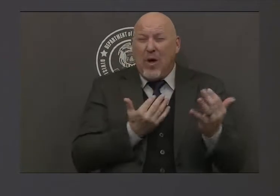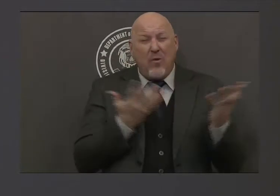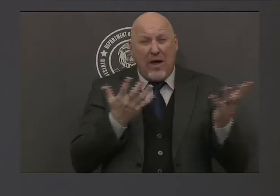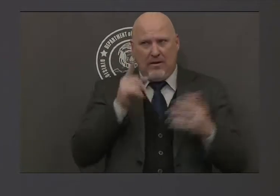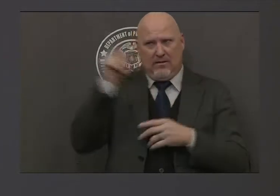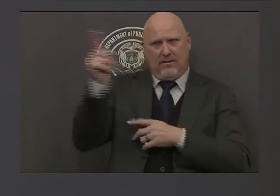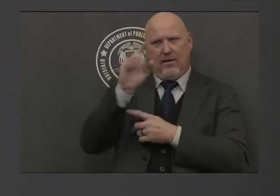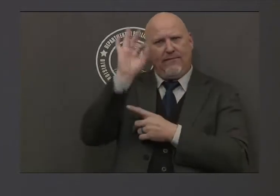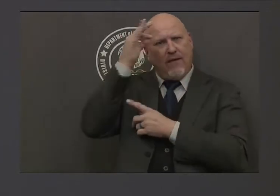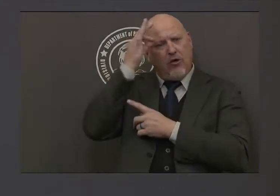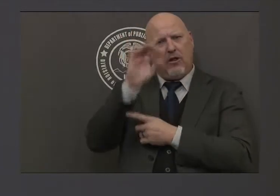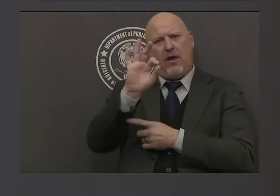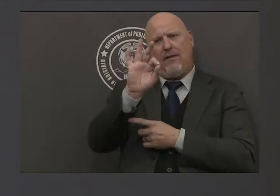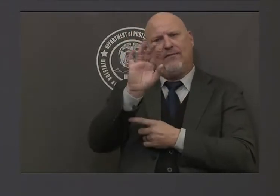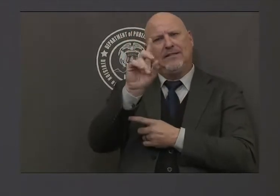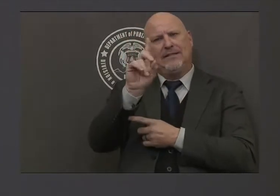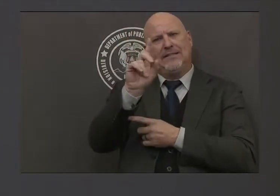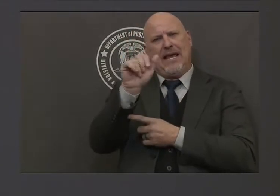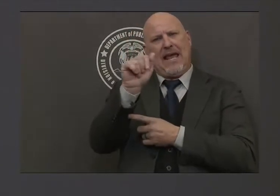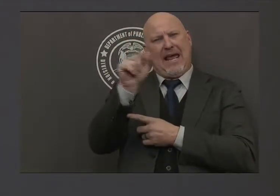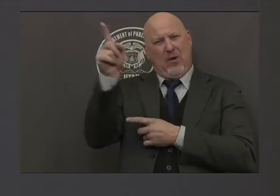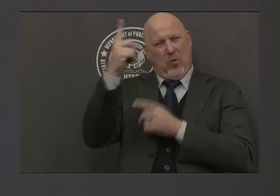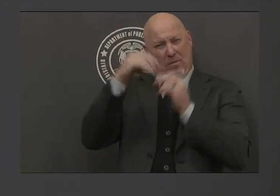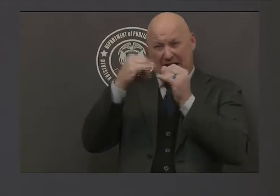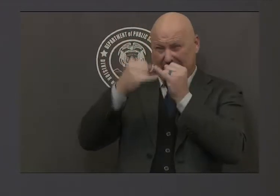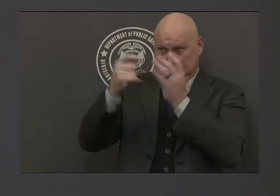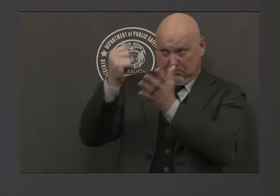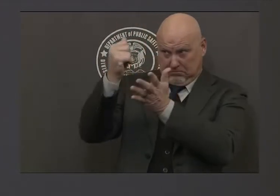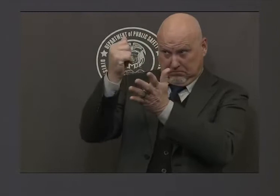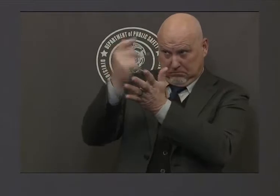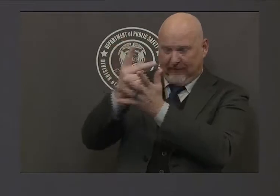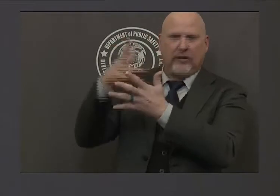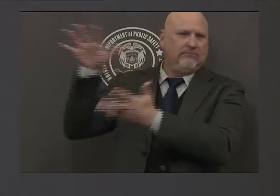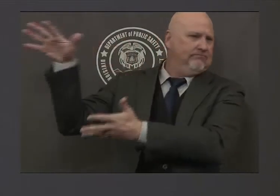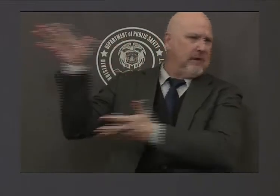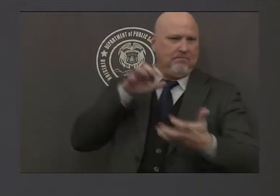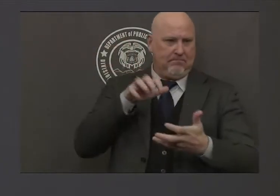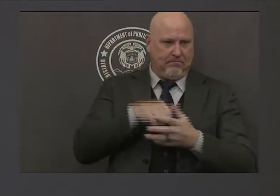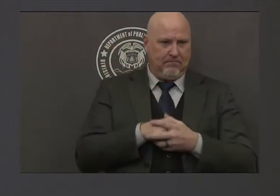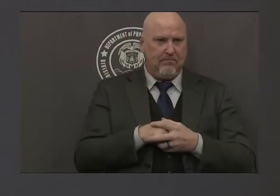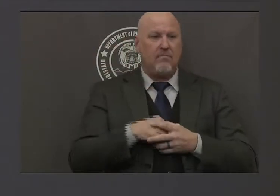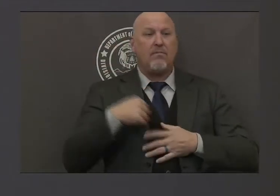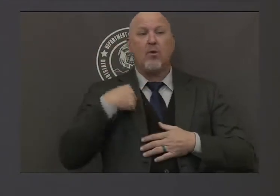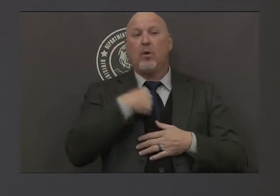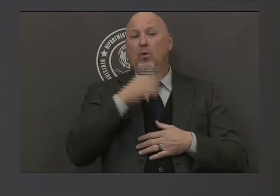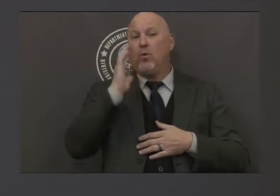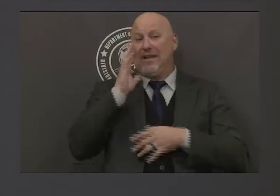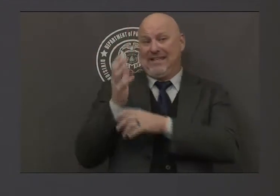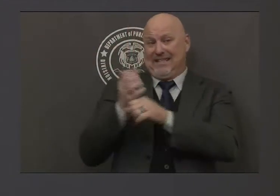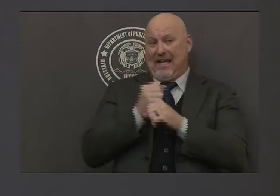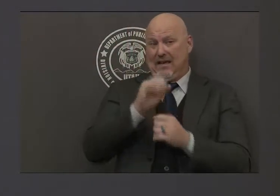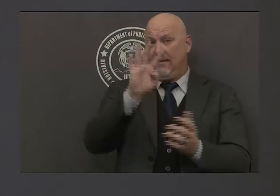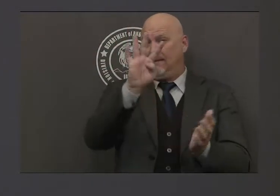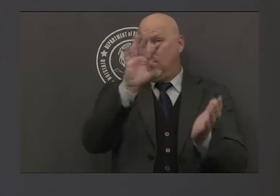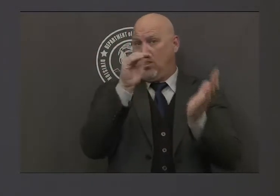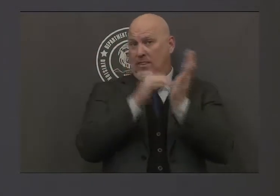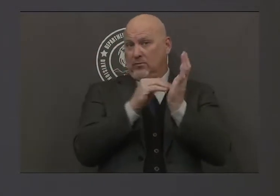154,600 doses of their vaccine. He's also promised that in January we'll receive